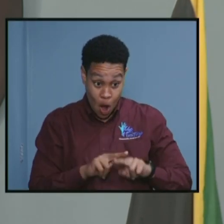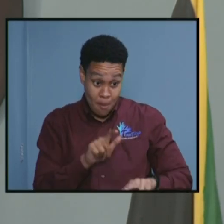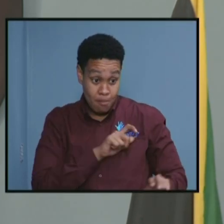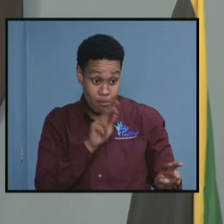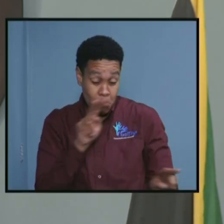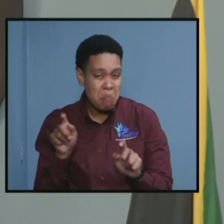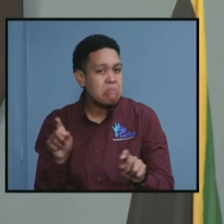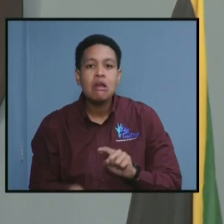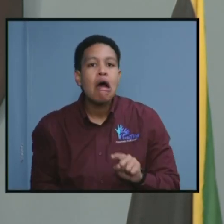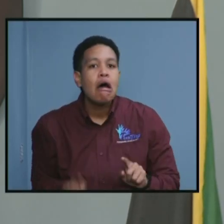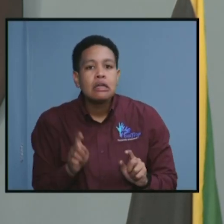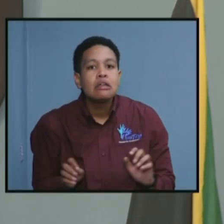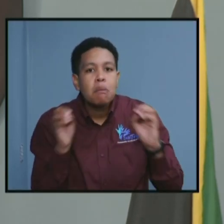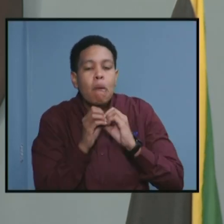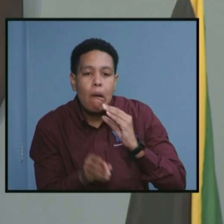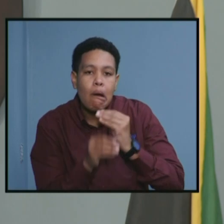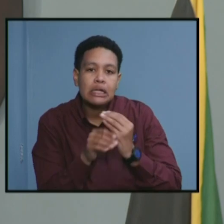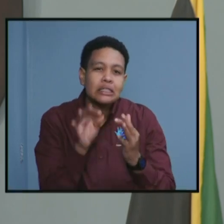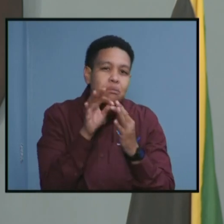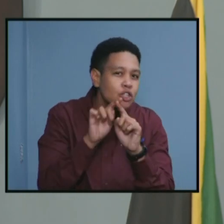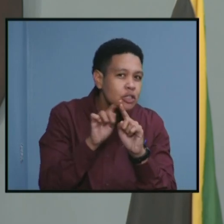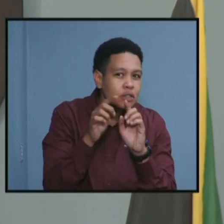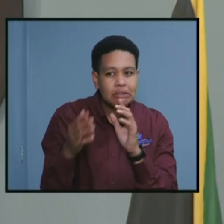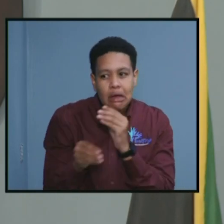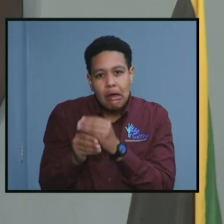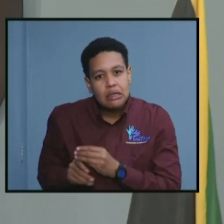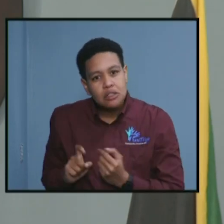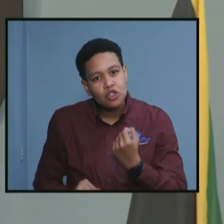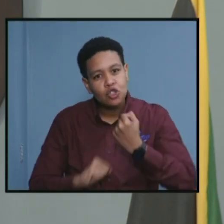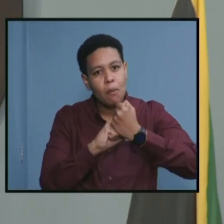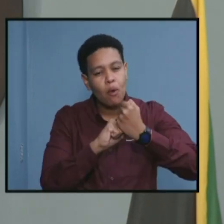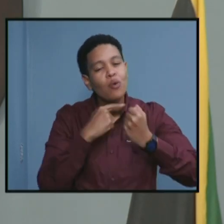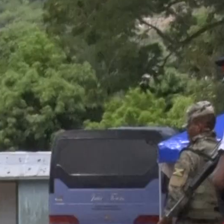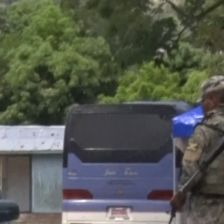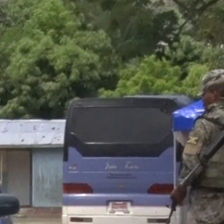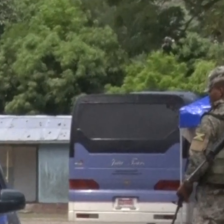and requires, therefore, the special measures that we have recommended.